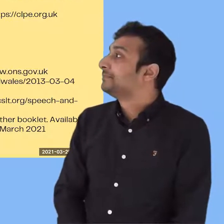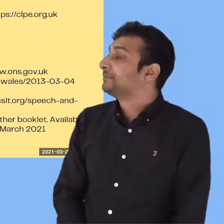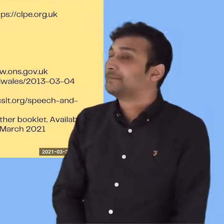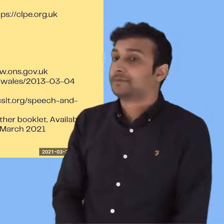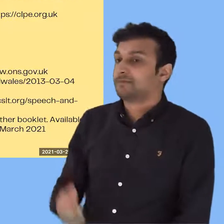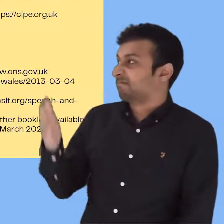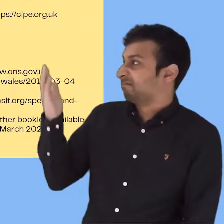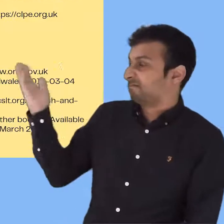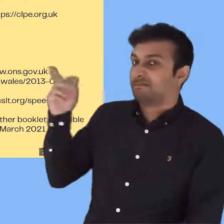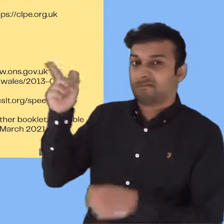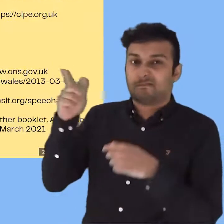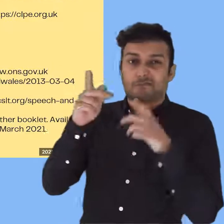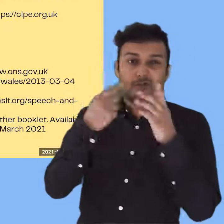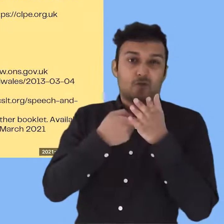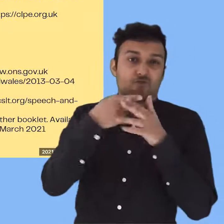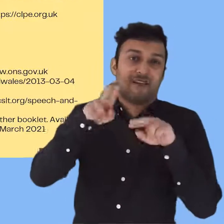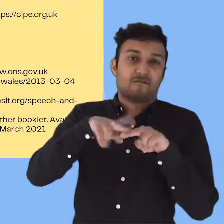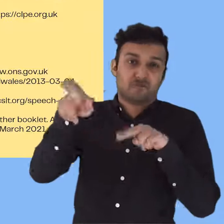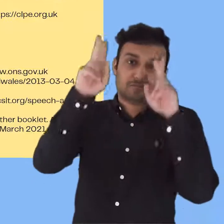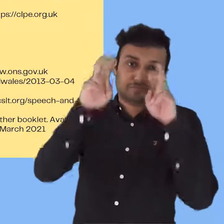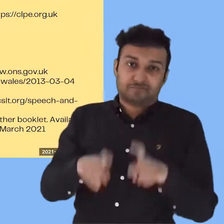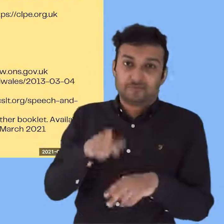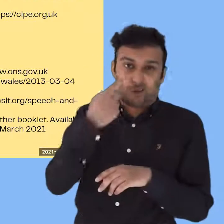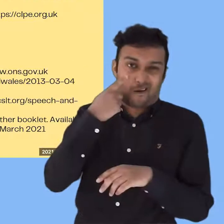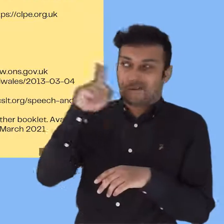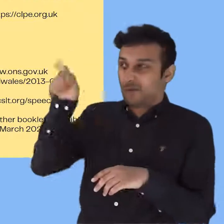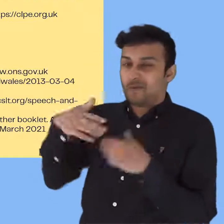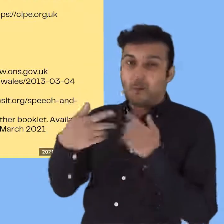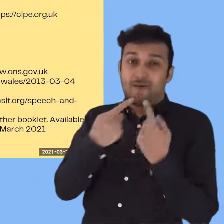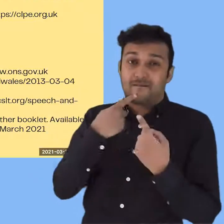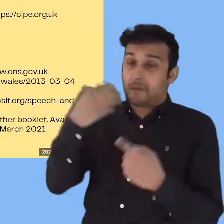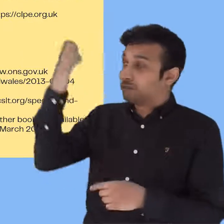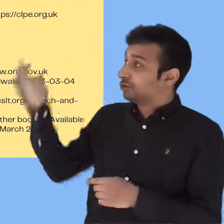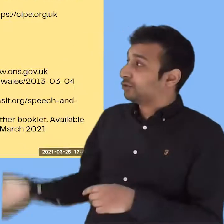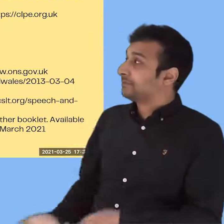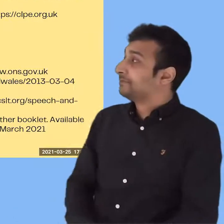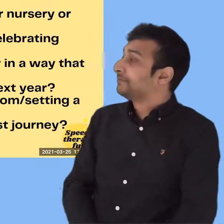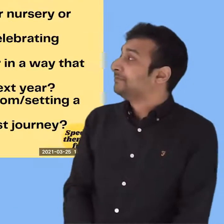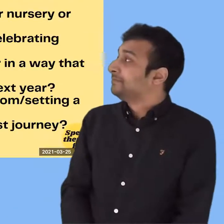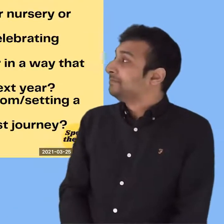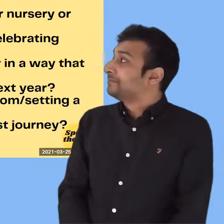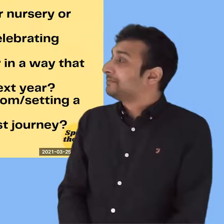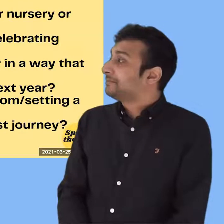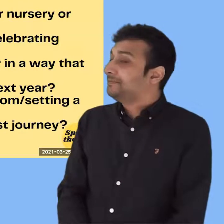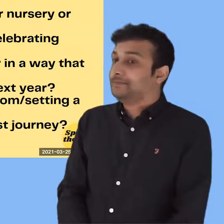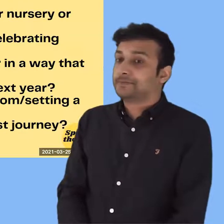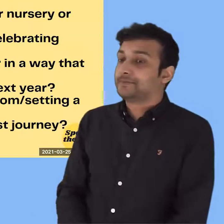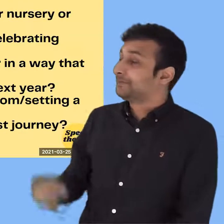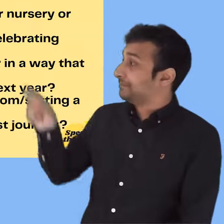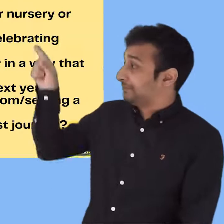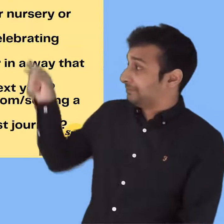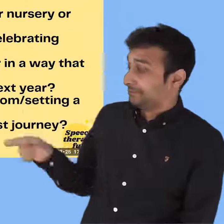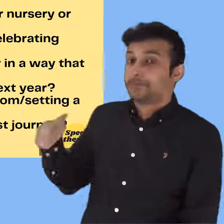well. So these are the self-reflective questions that I have asked today. Feel free